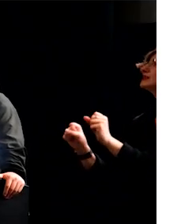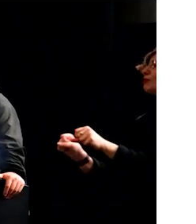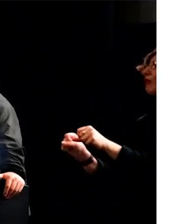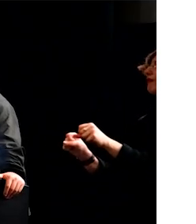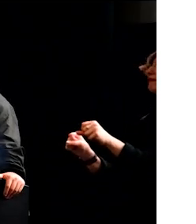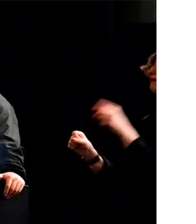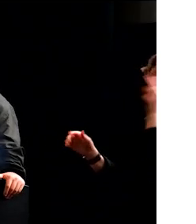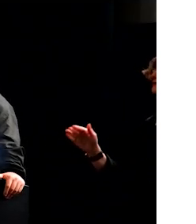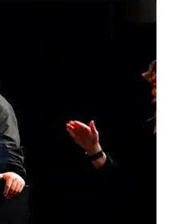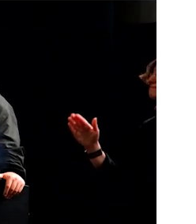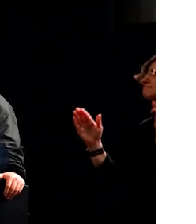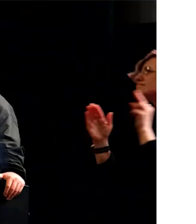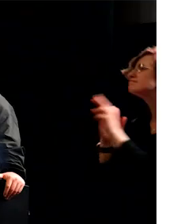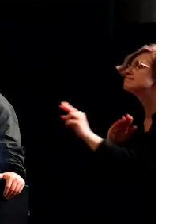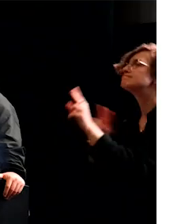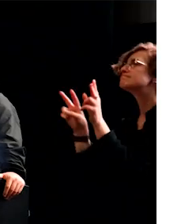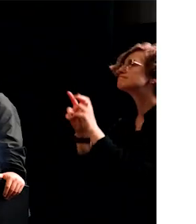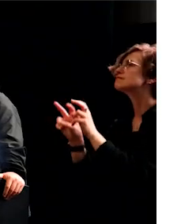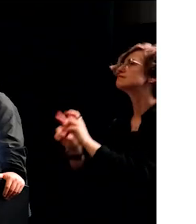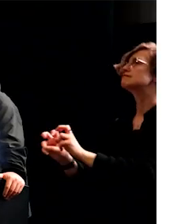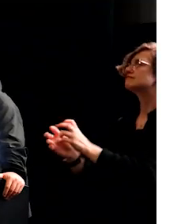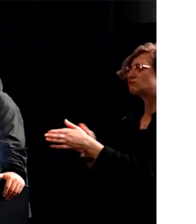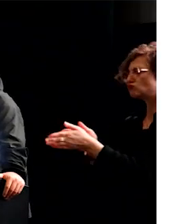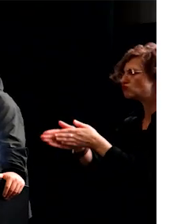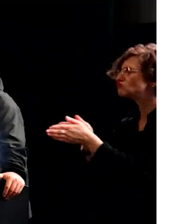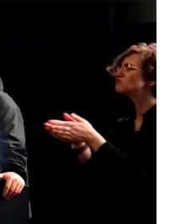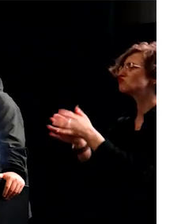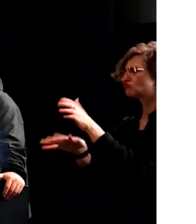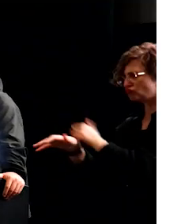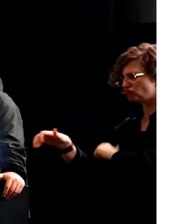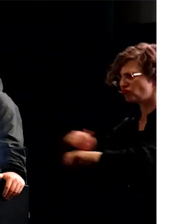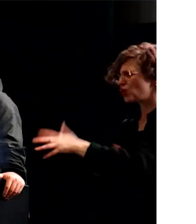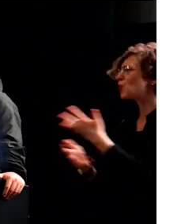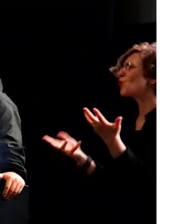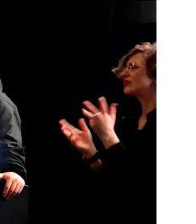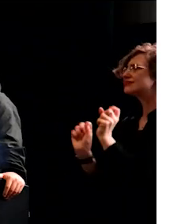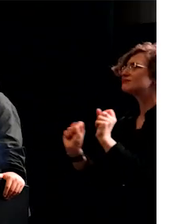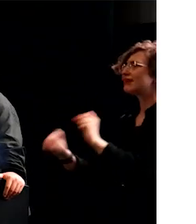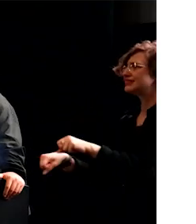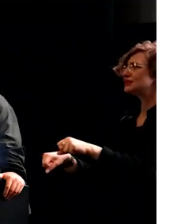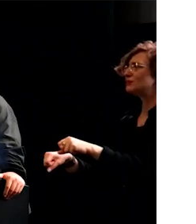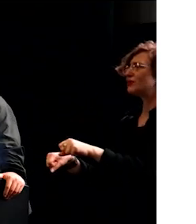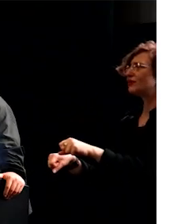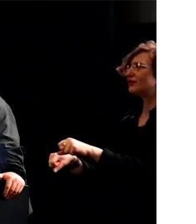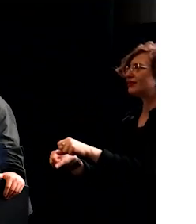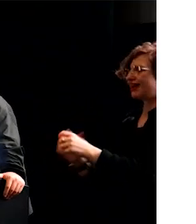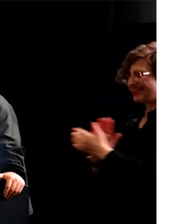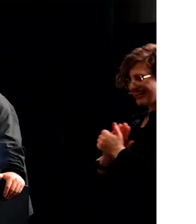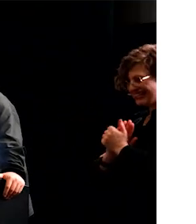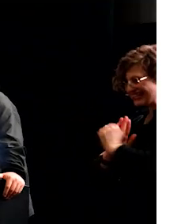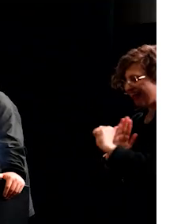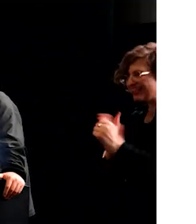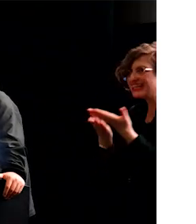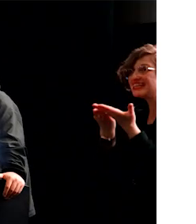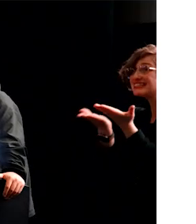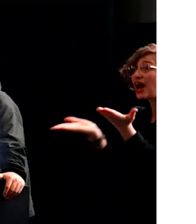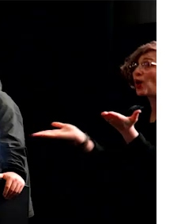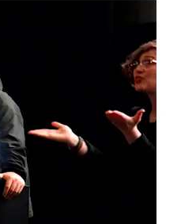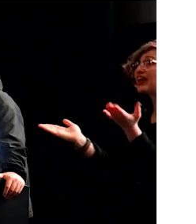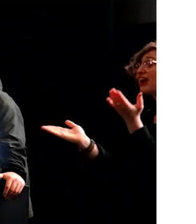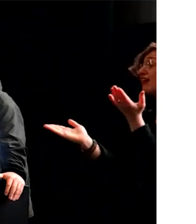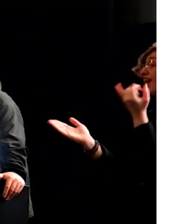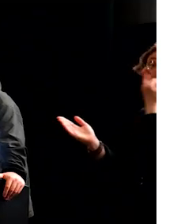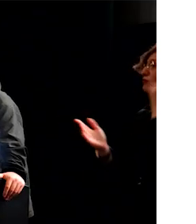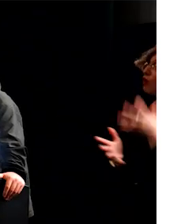forward-looking mindset rooted in growth, ambition, and the idea that untapped talent, ideas, or opportunities can lead to